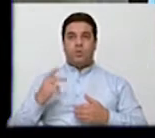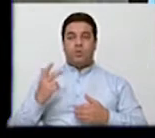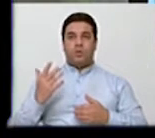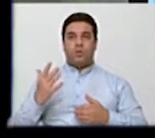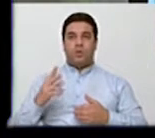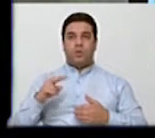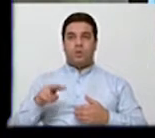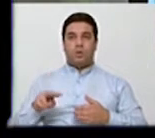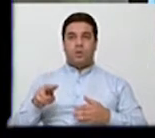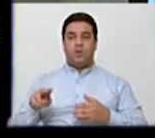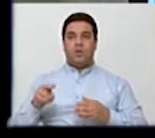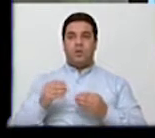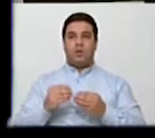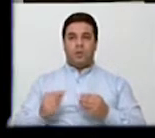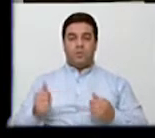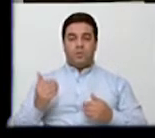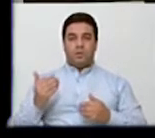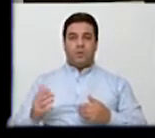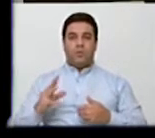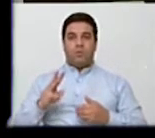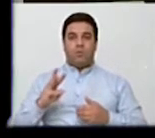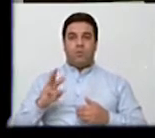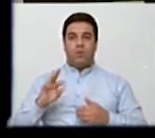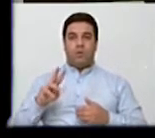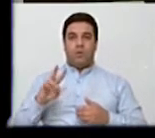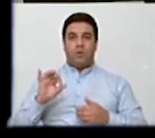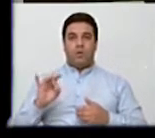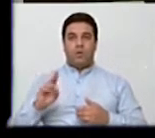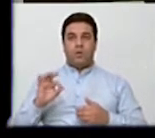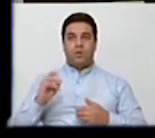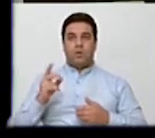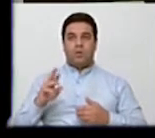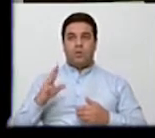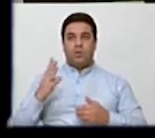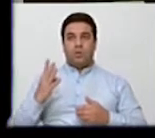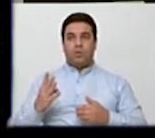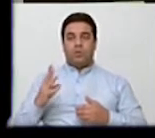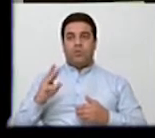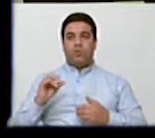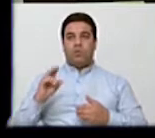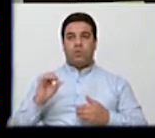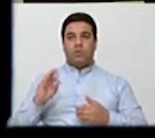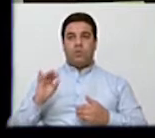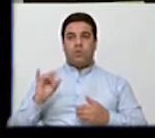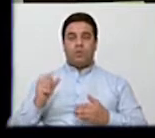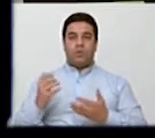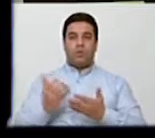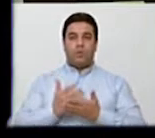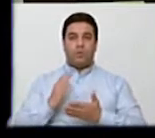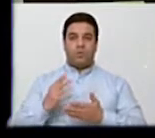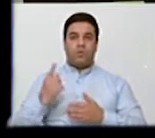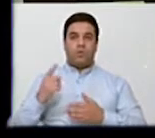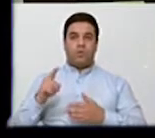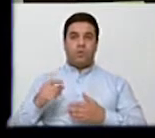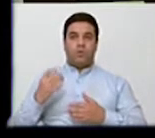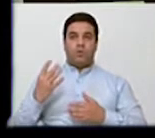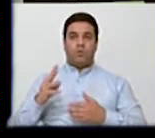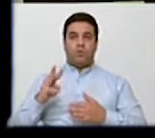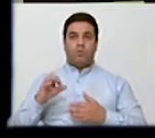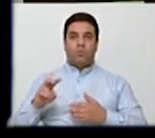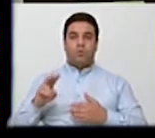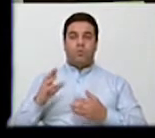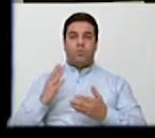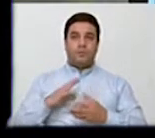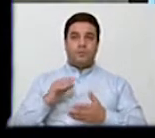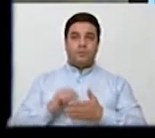0.35 litr eritmada molar konsentratsiyasi 4, modda miqdorini topadigan bo'lsak, demak 1.4 mol modda